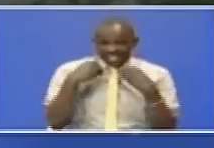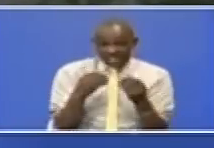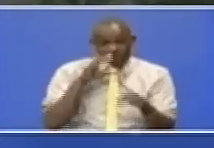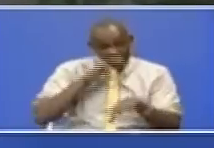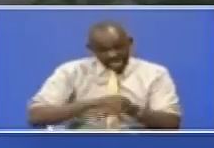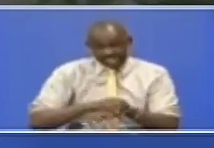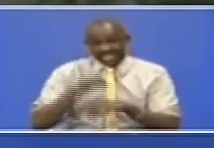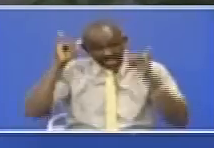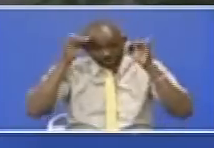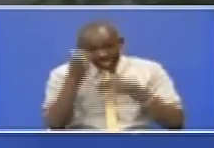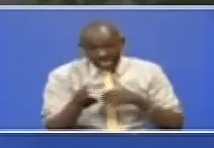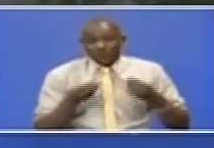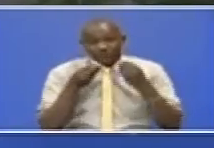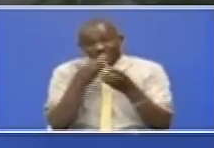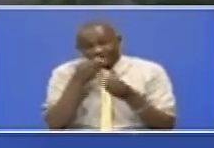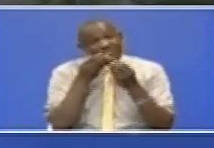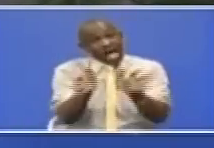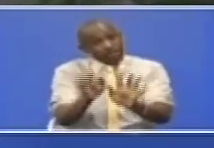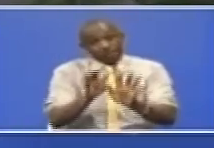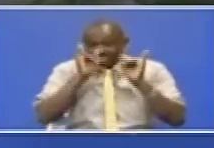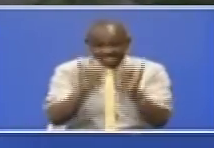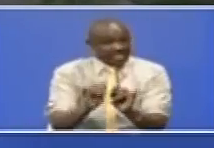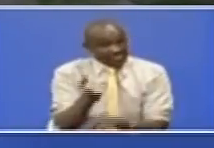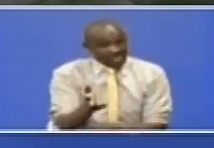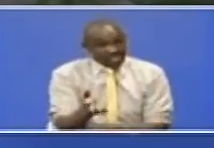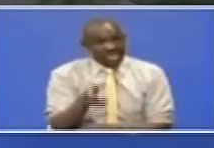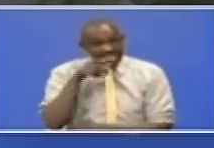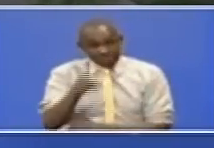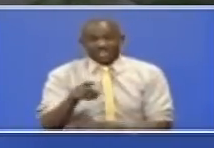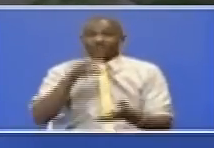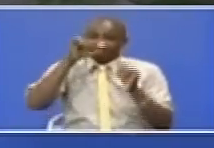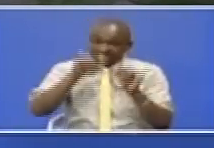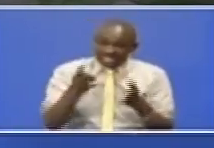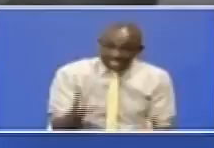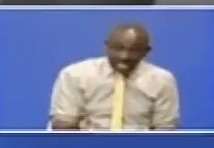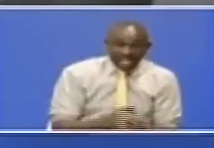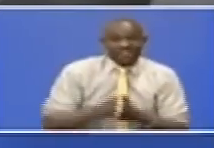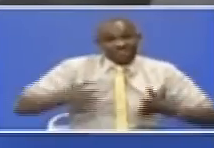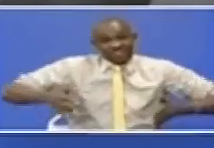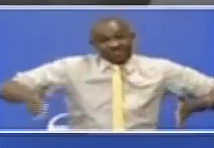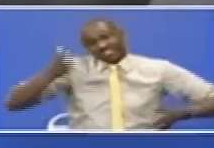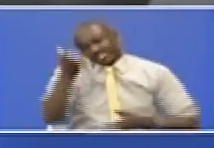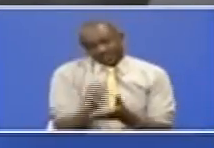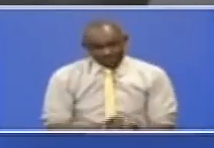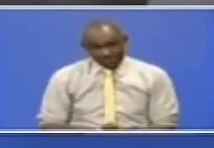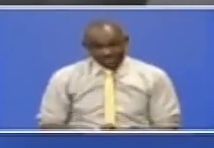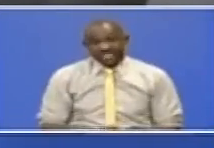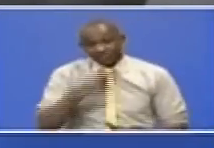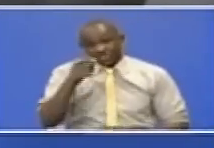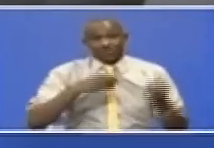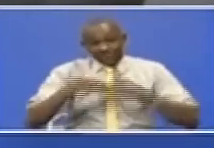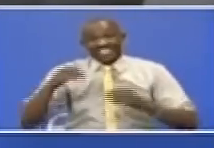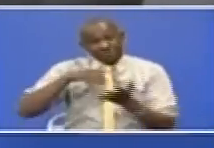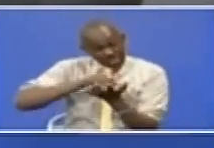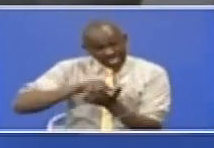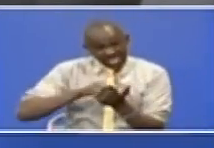the cattle here, we feed them here, they condition here, they fatten here. To stock, they buy weak